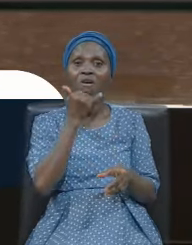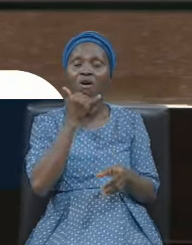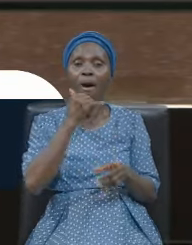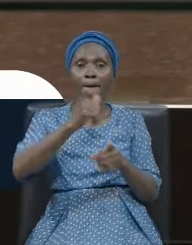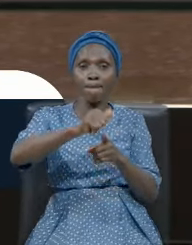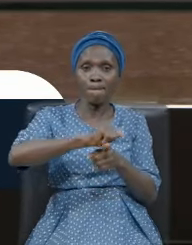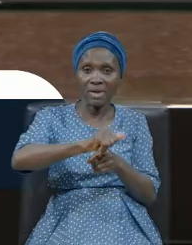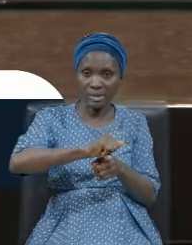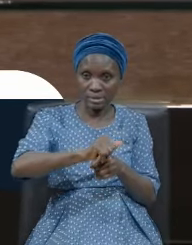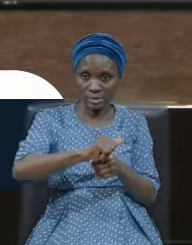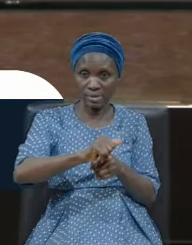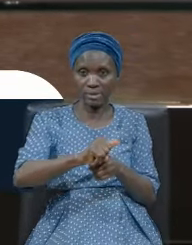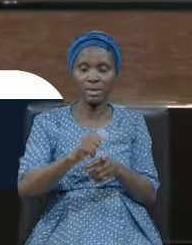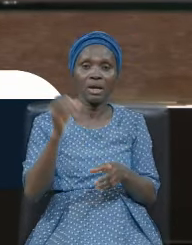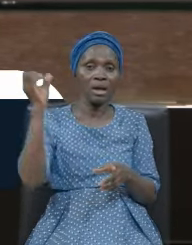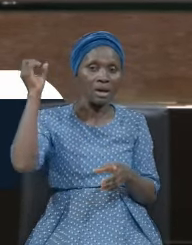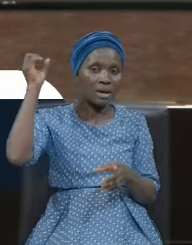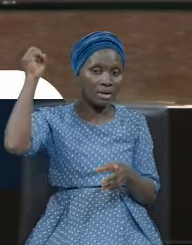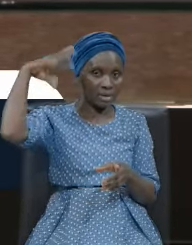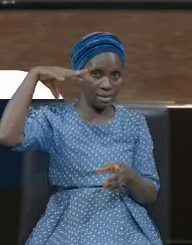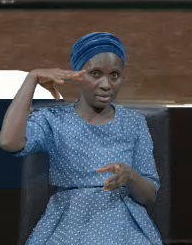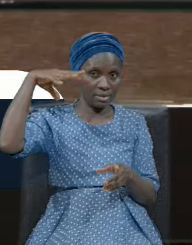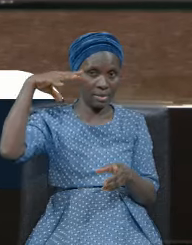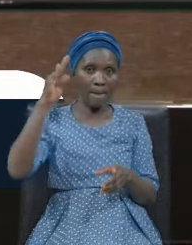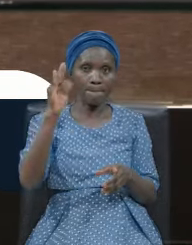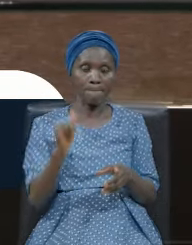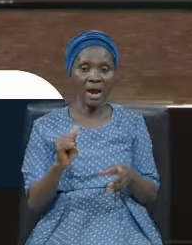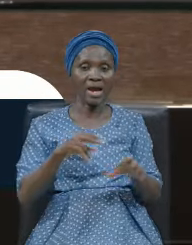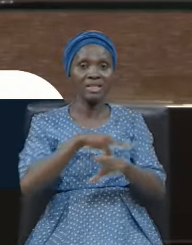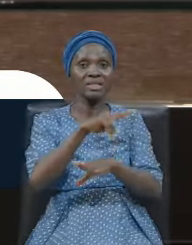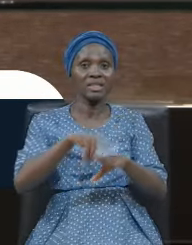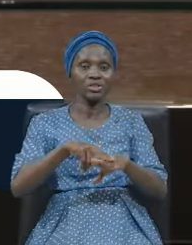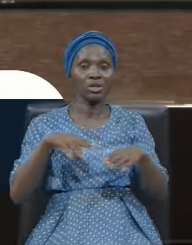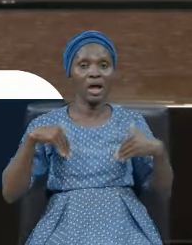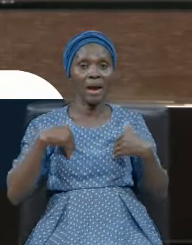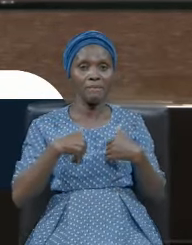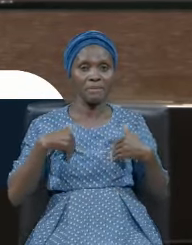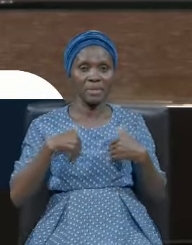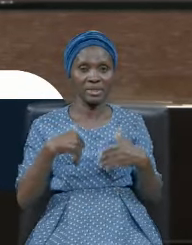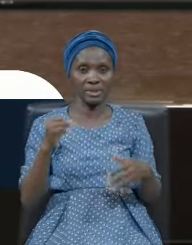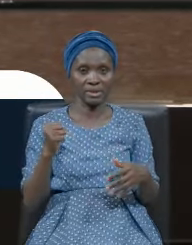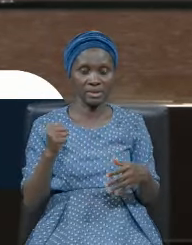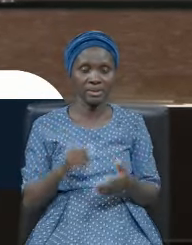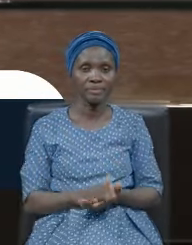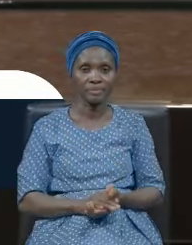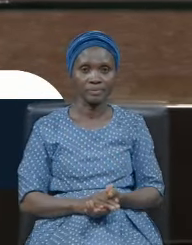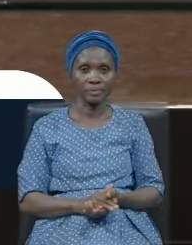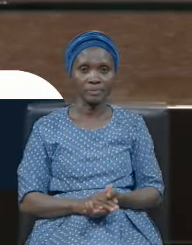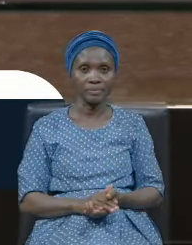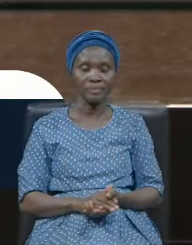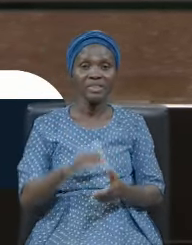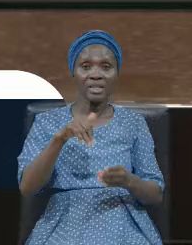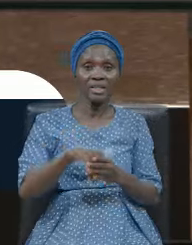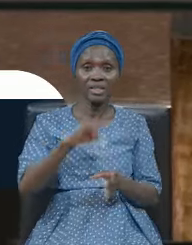Misapplied grace by natural beasts. We're looking at